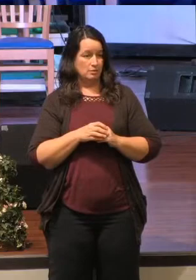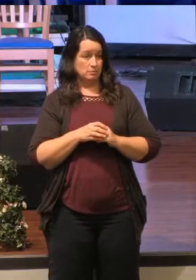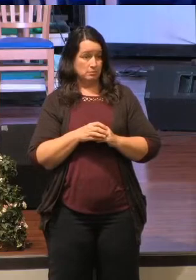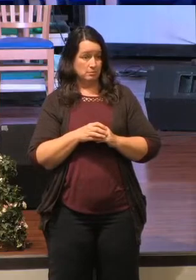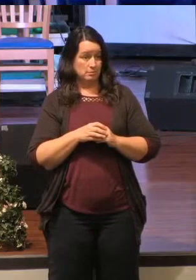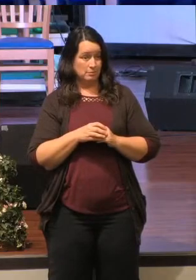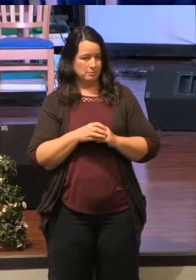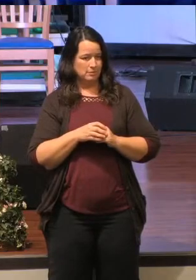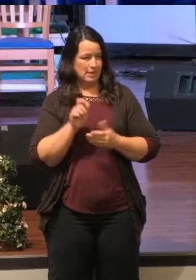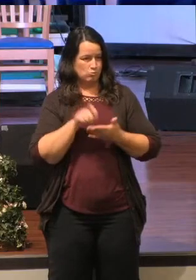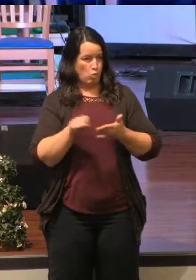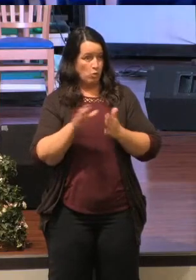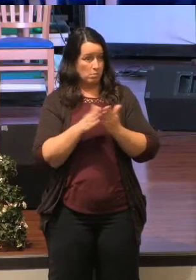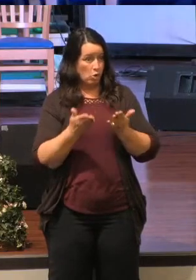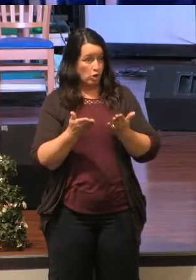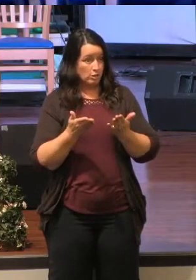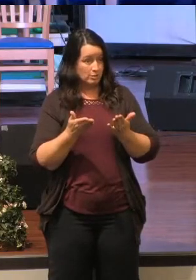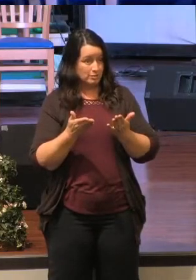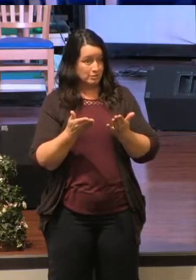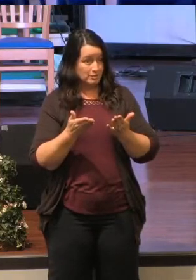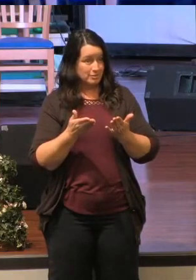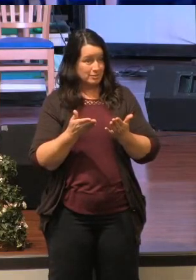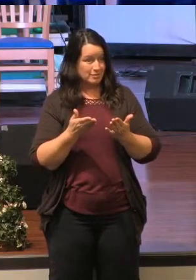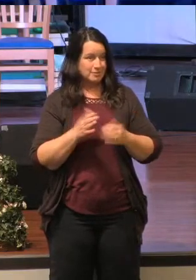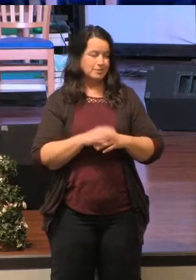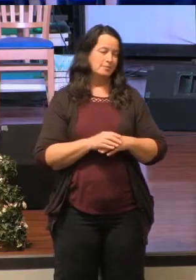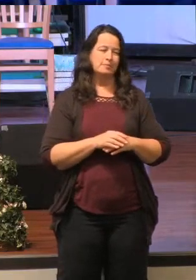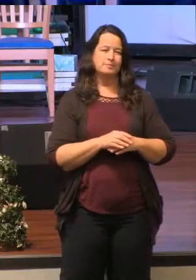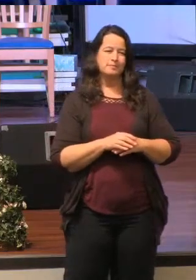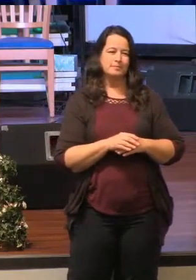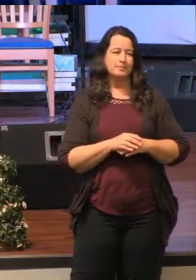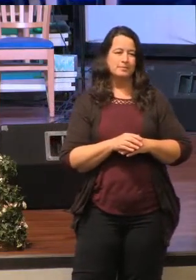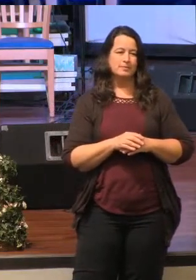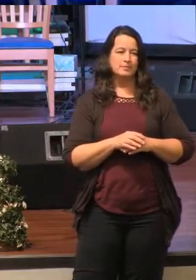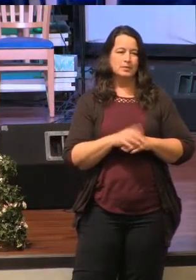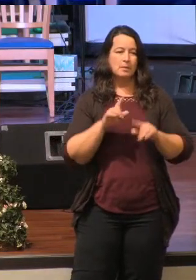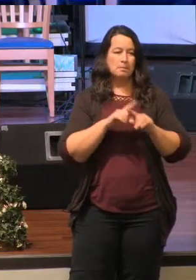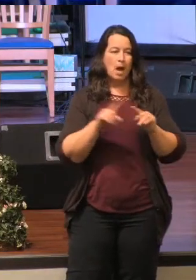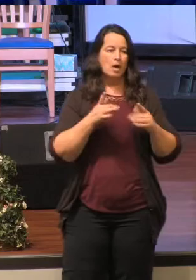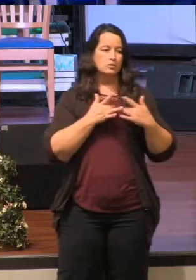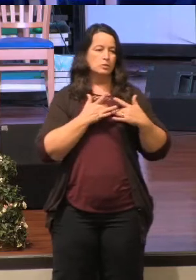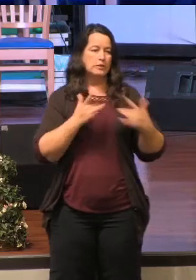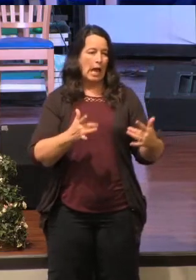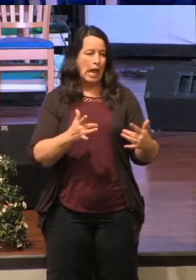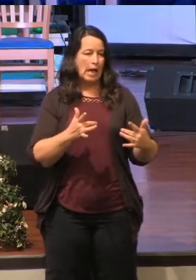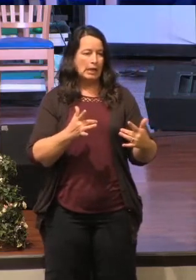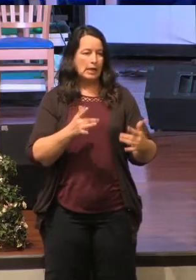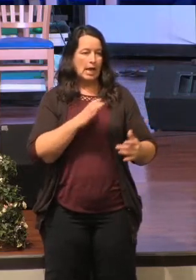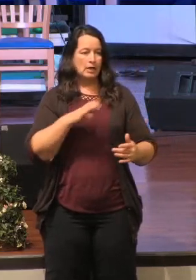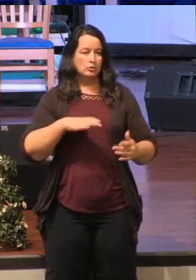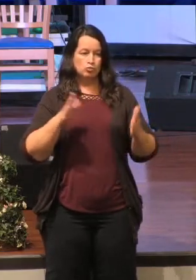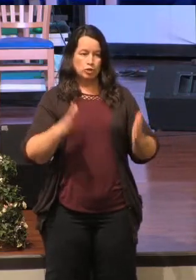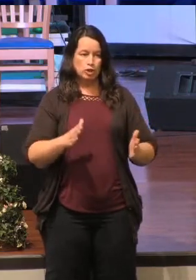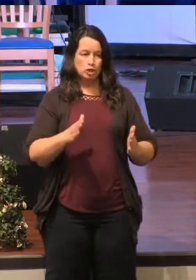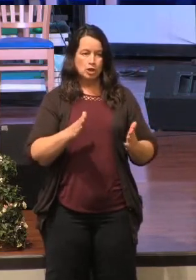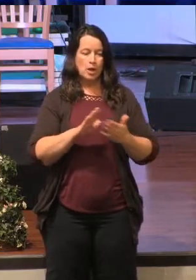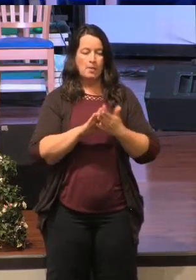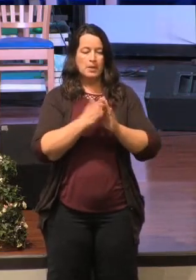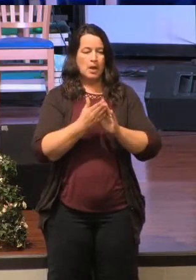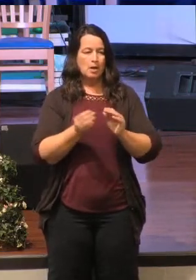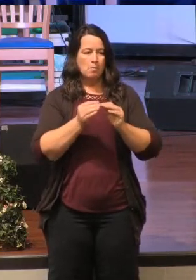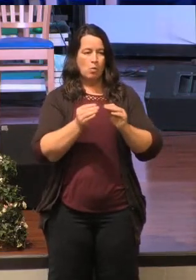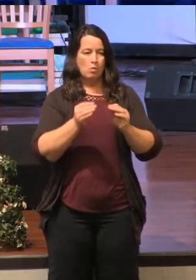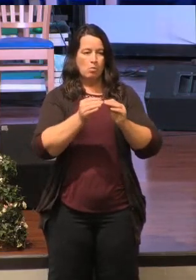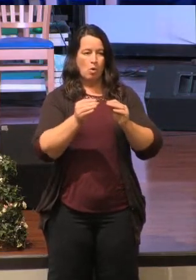didn't exactly do that. But the normative thing is being pure even as he is pure. Danny Aiken said, realizing